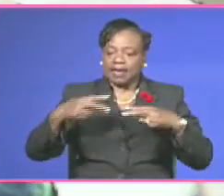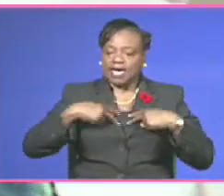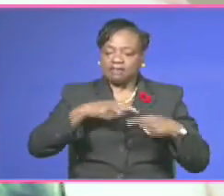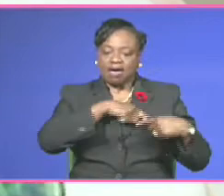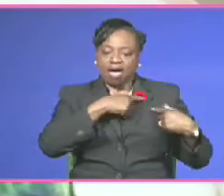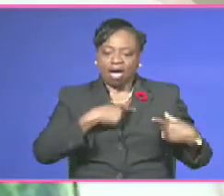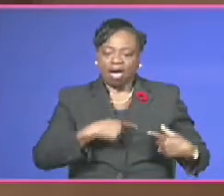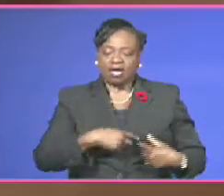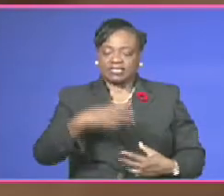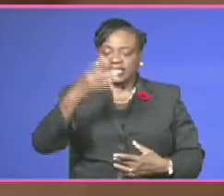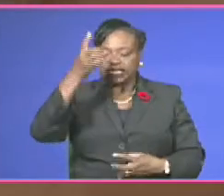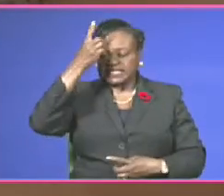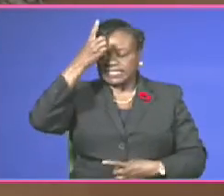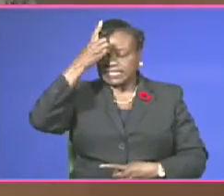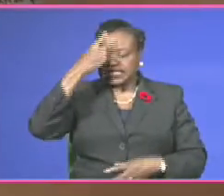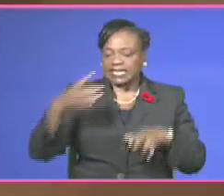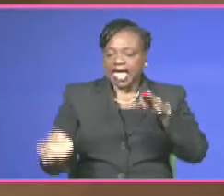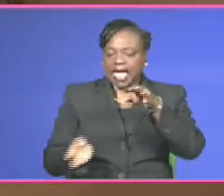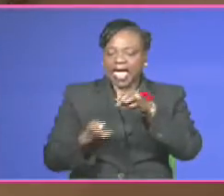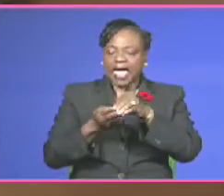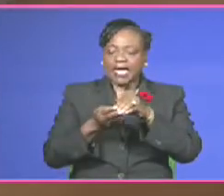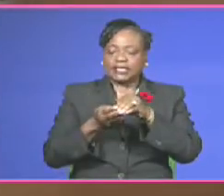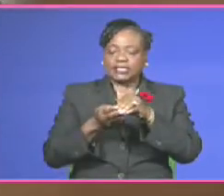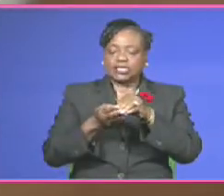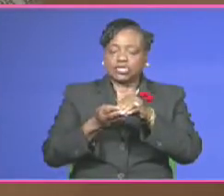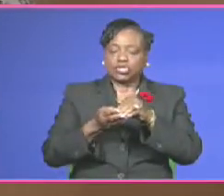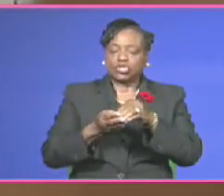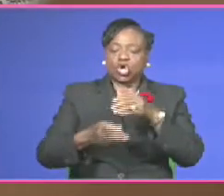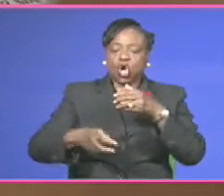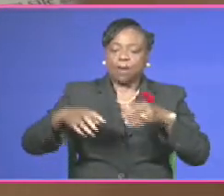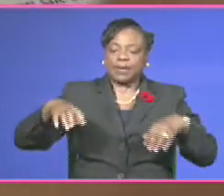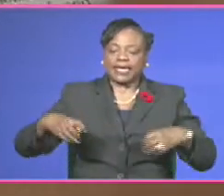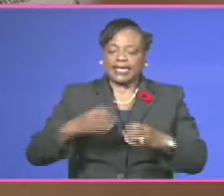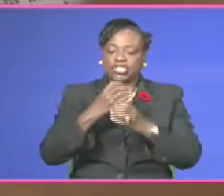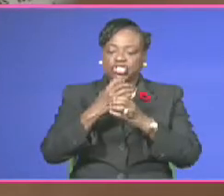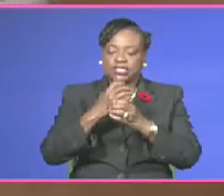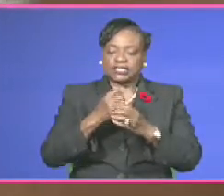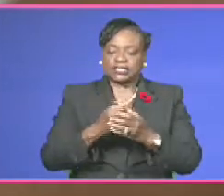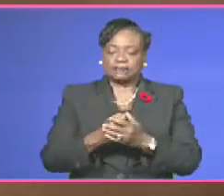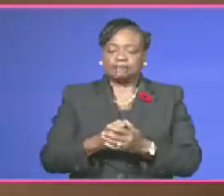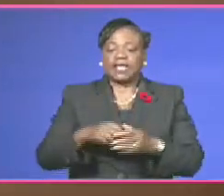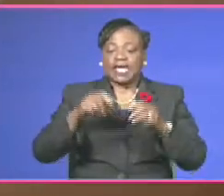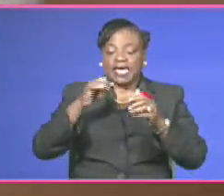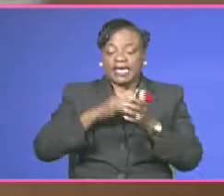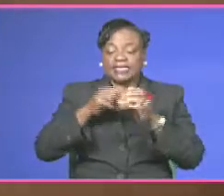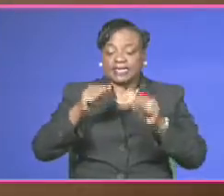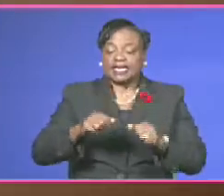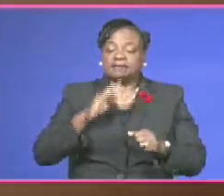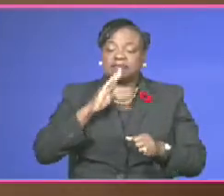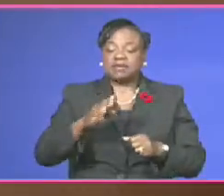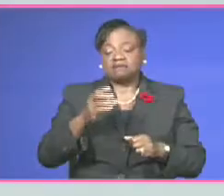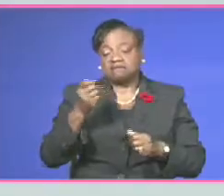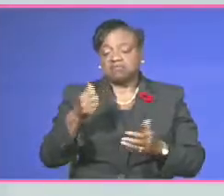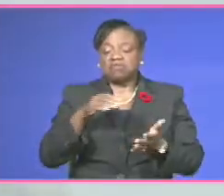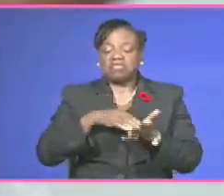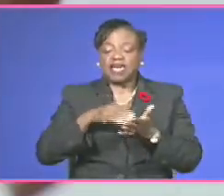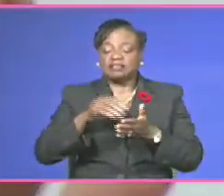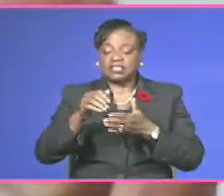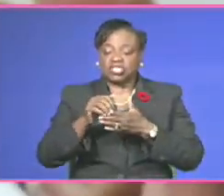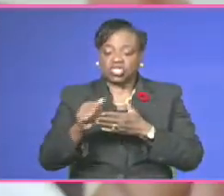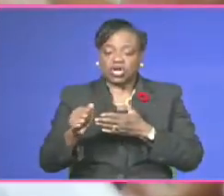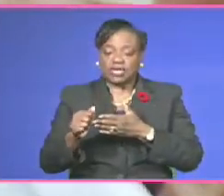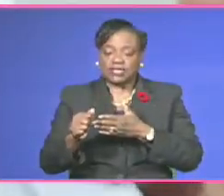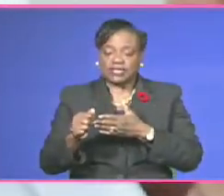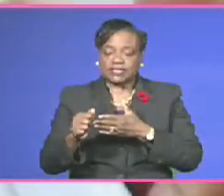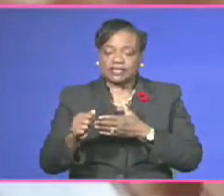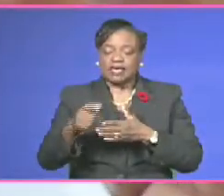disease will add to the complications of surgery. The procedure can cost a couple $1,000s and depends on what is needed. The